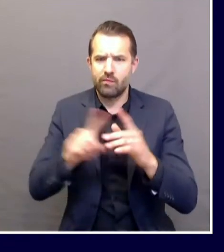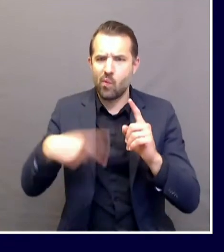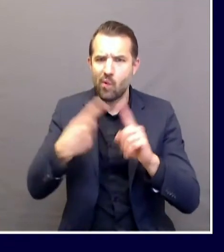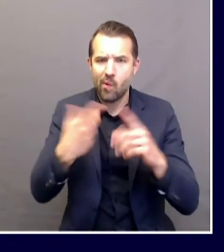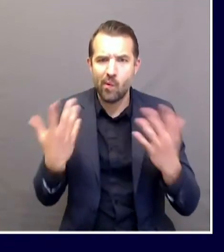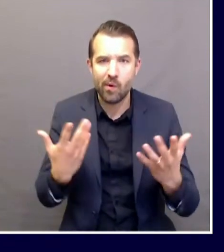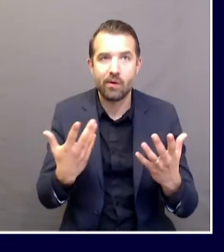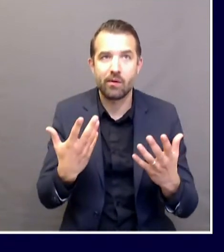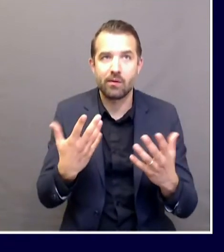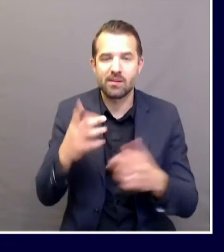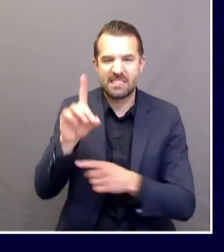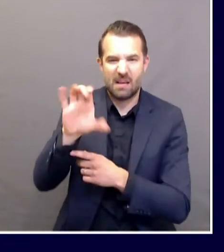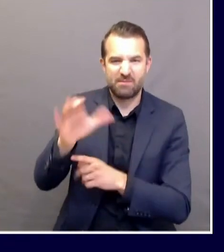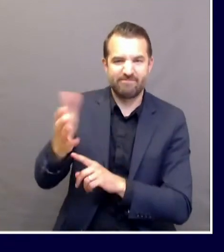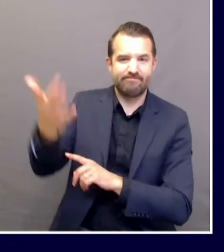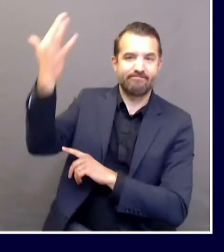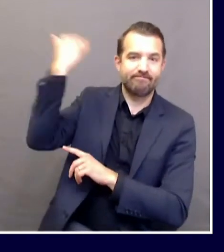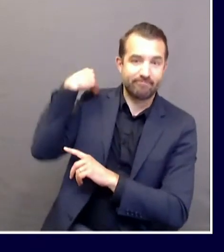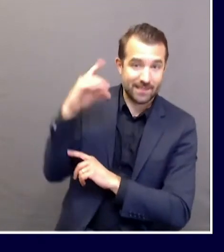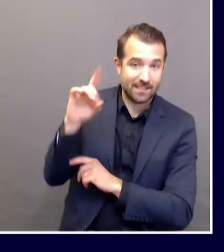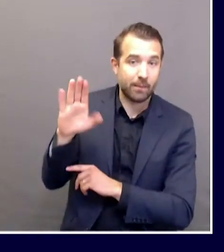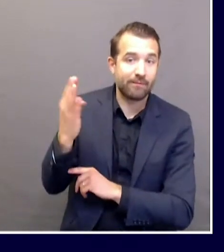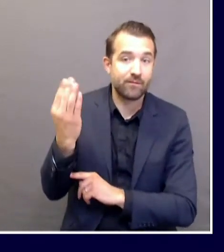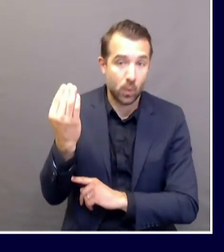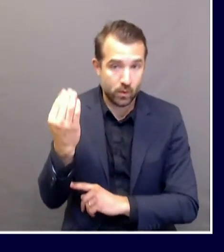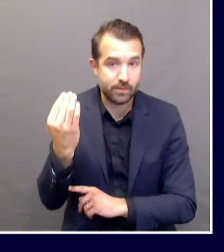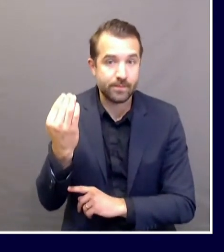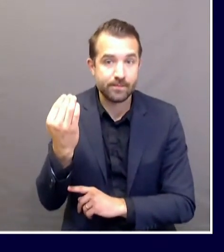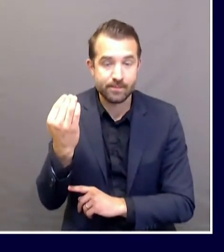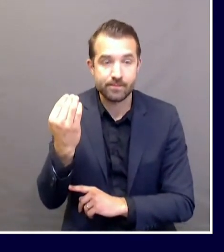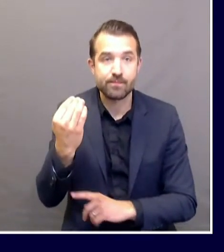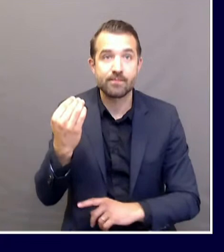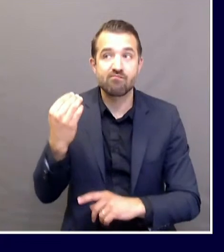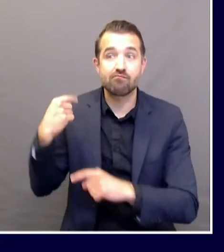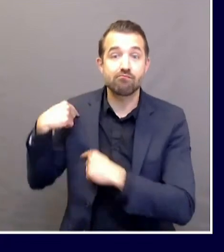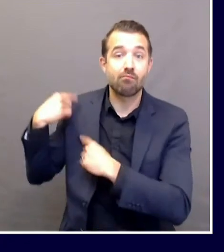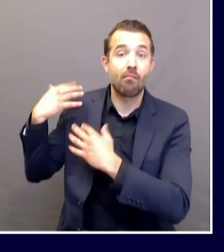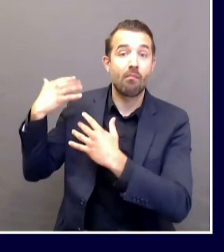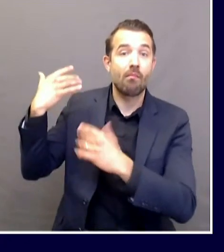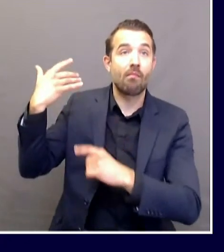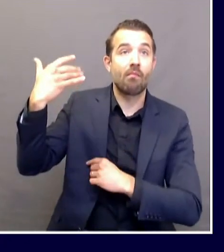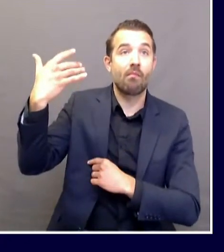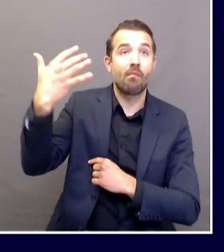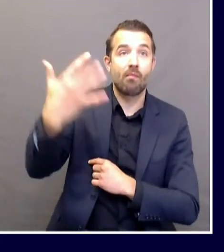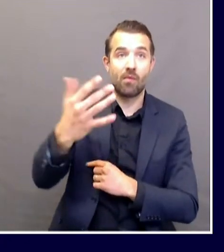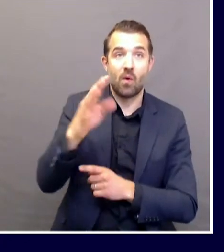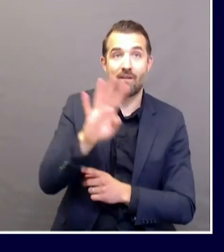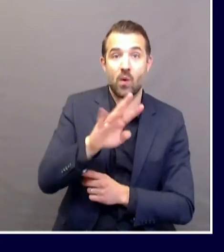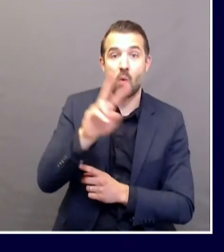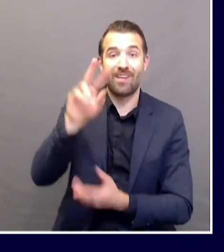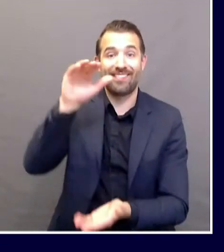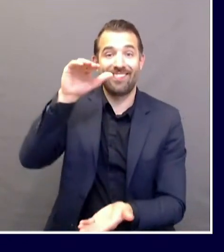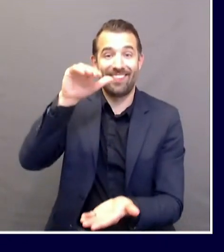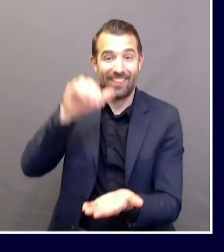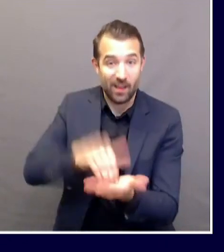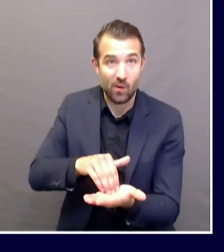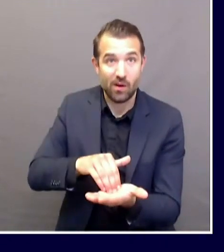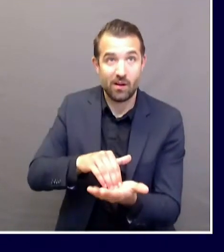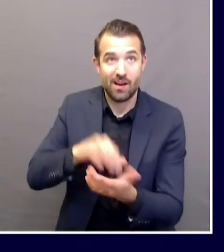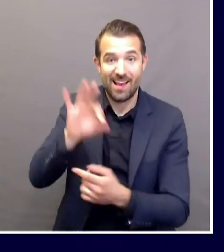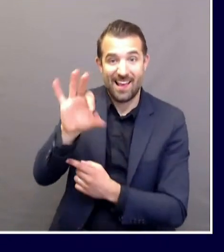42,500 new cases of COVID-19. And again, about 109 of those have been among people who've been